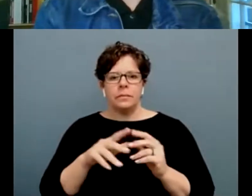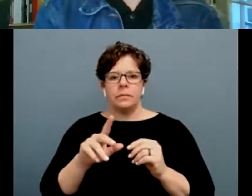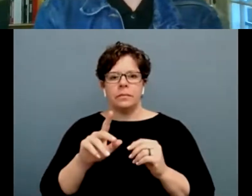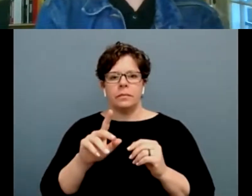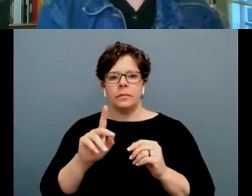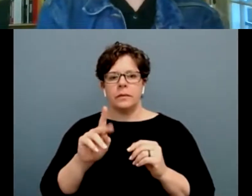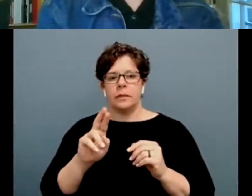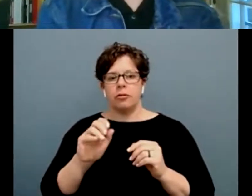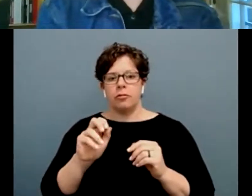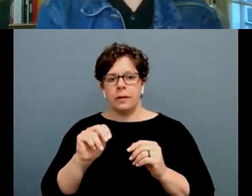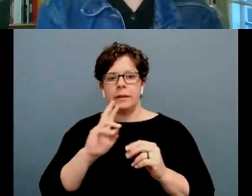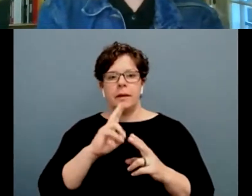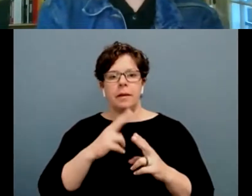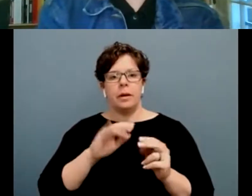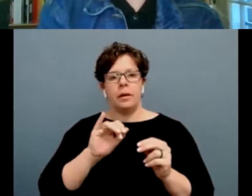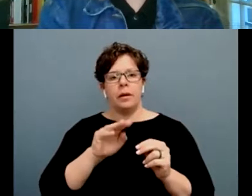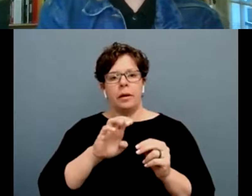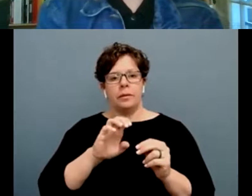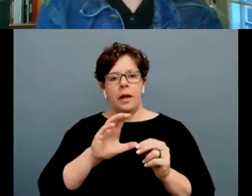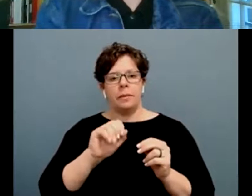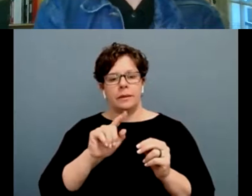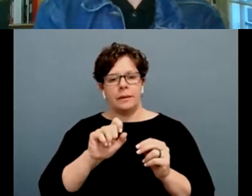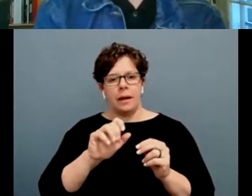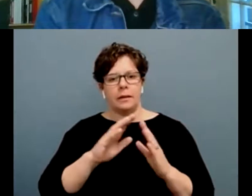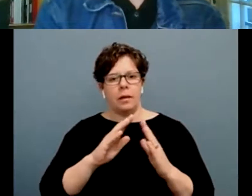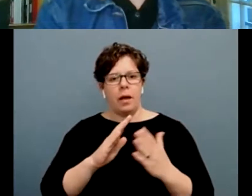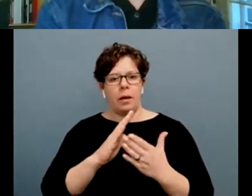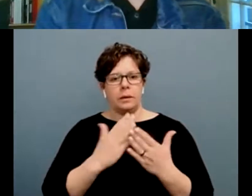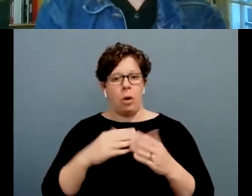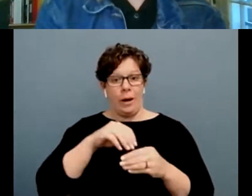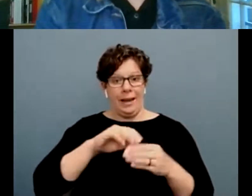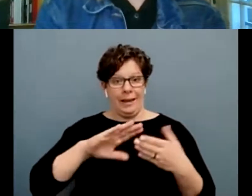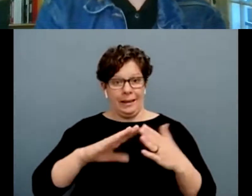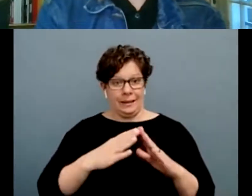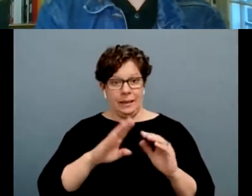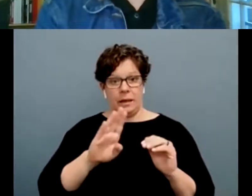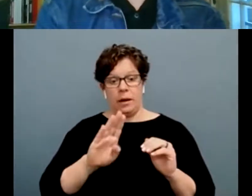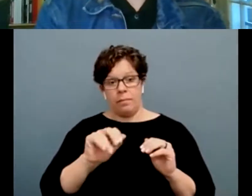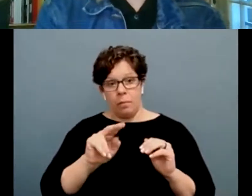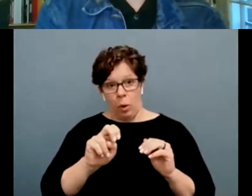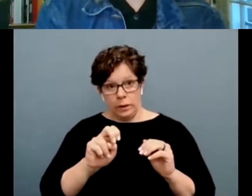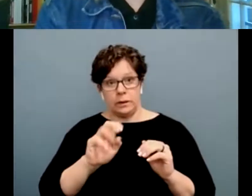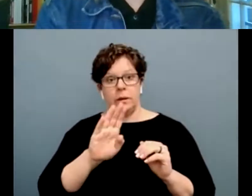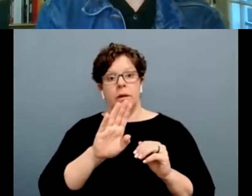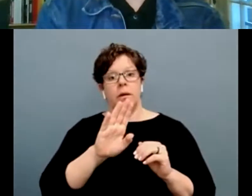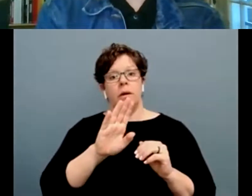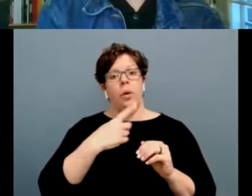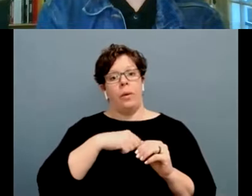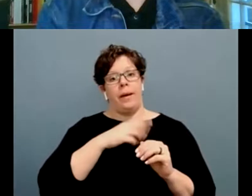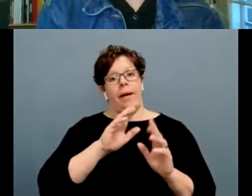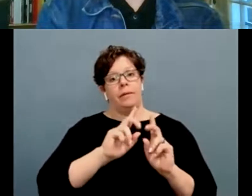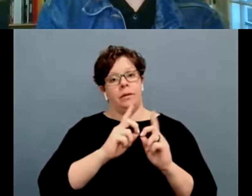Kristen had mentioned that the James Castle House is part of the city of Boise. The city of Boise has a Department of